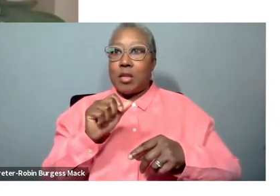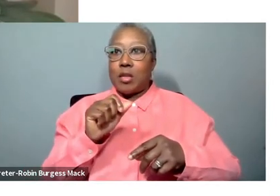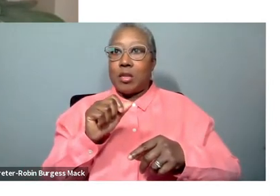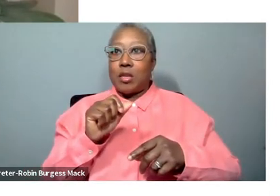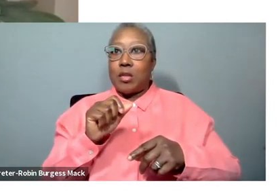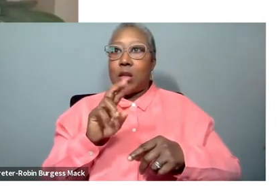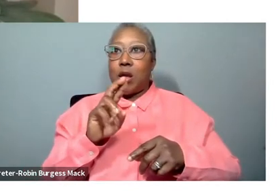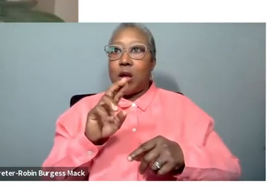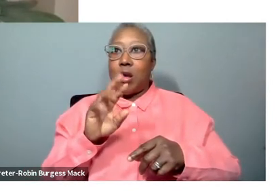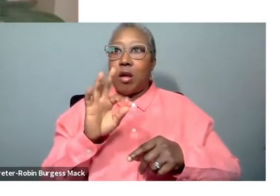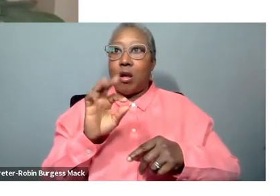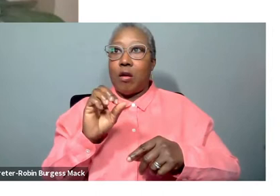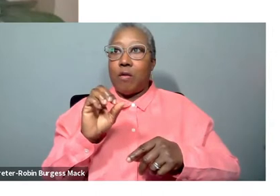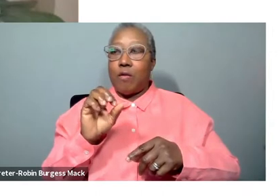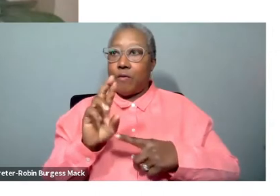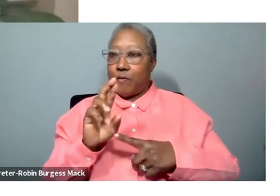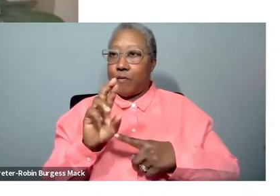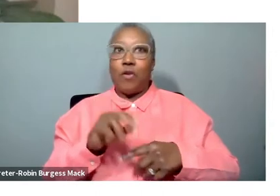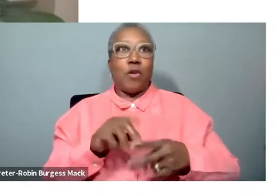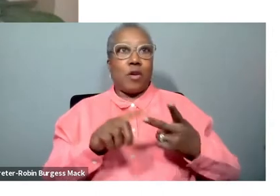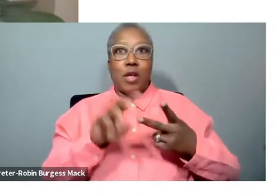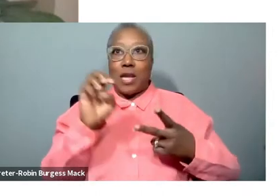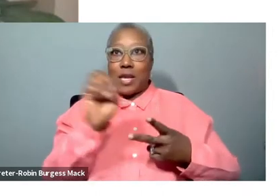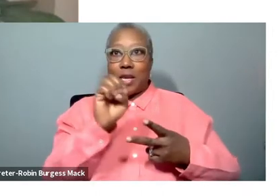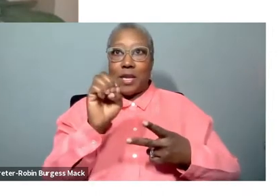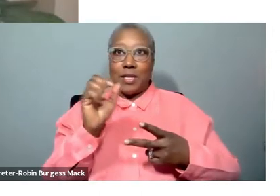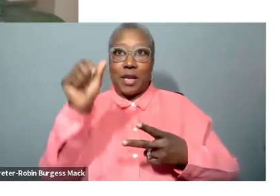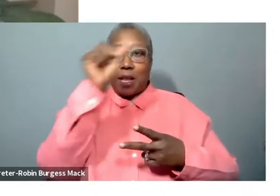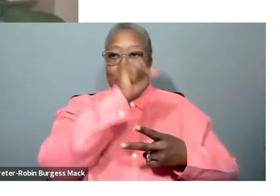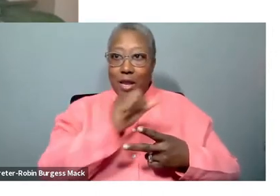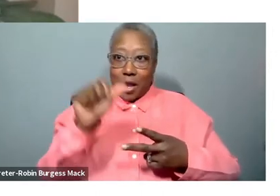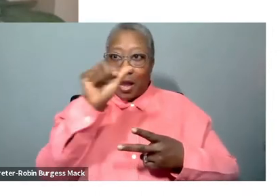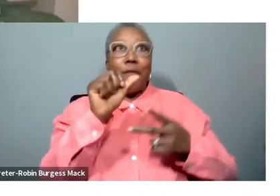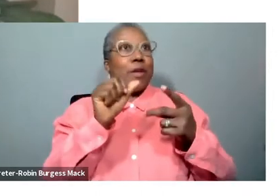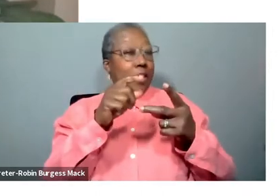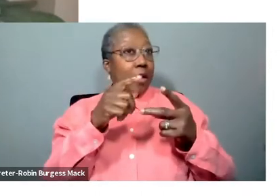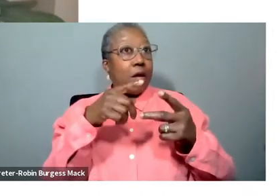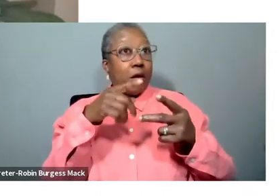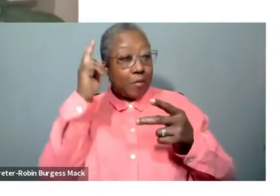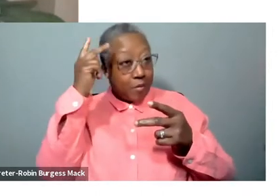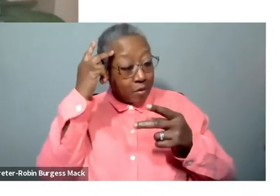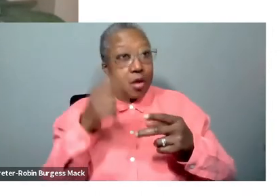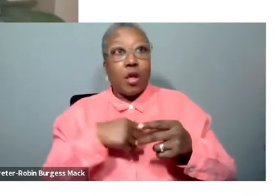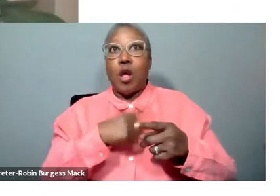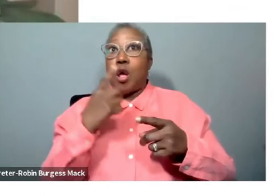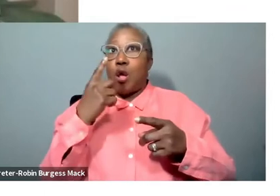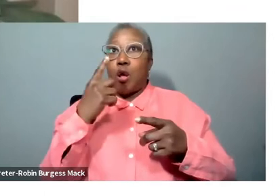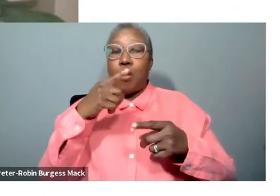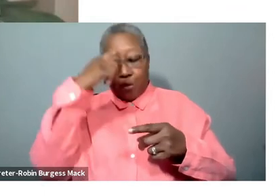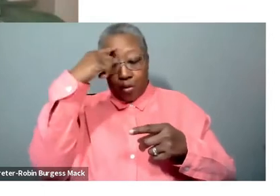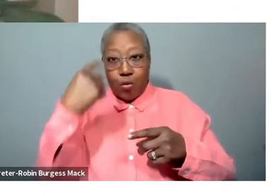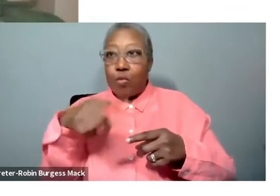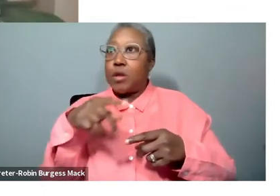in the news, and East African politics, South American history, the Russian borderlands. I